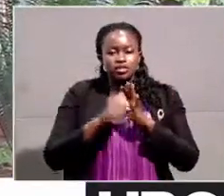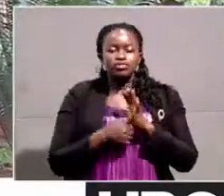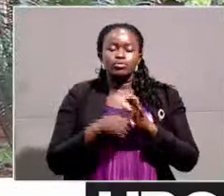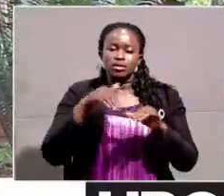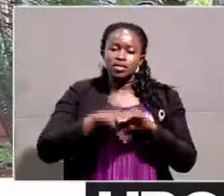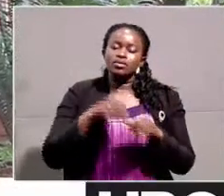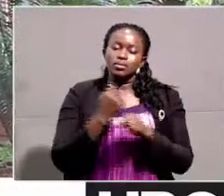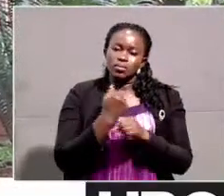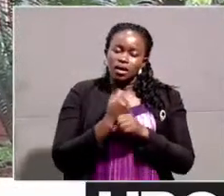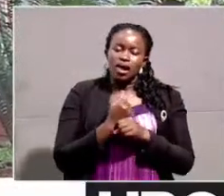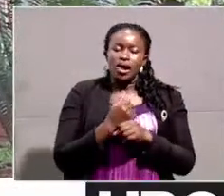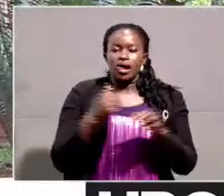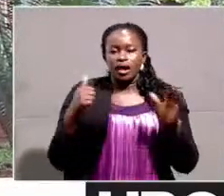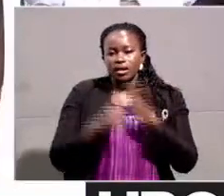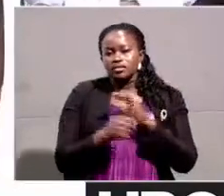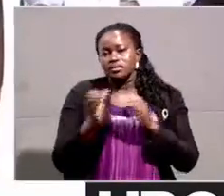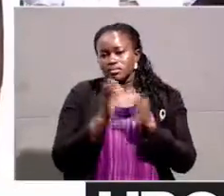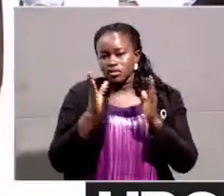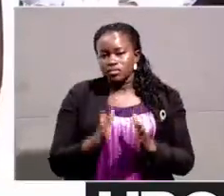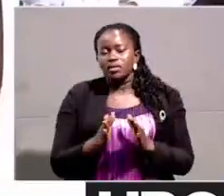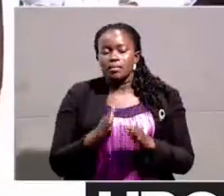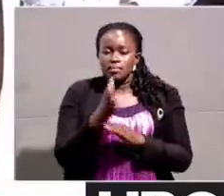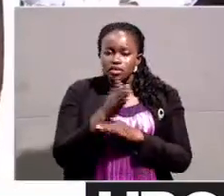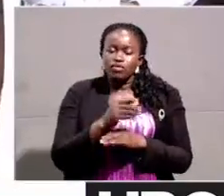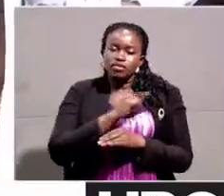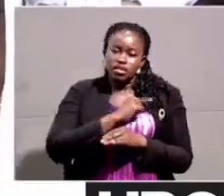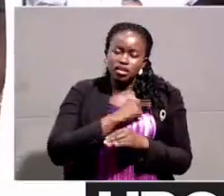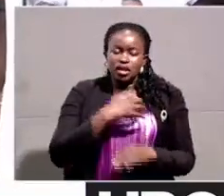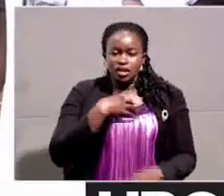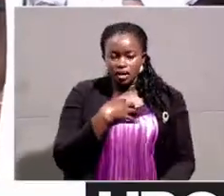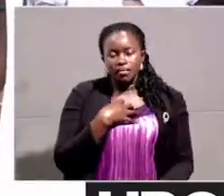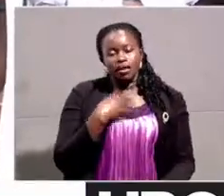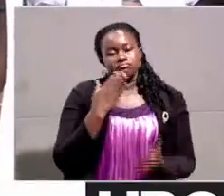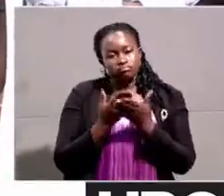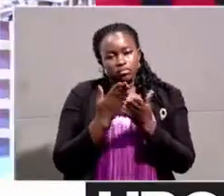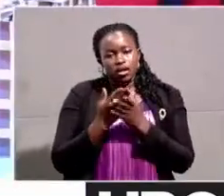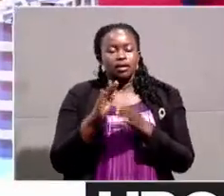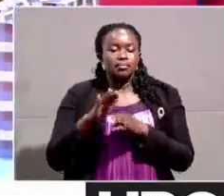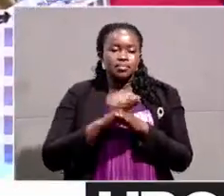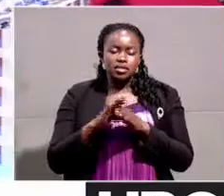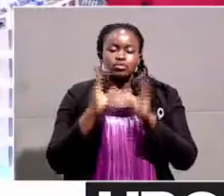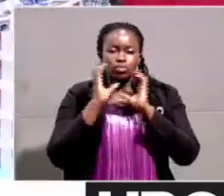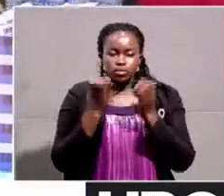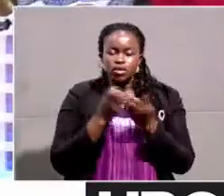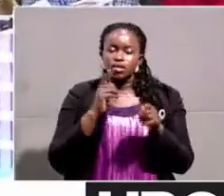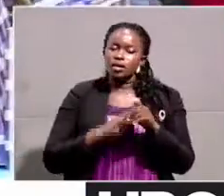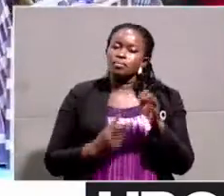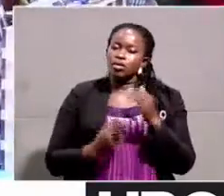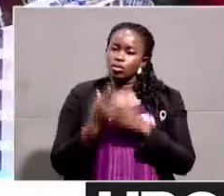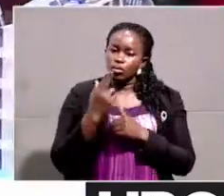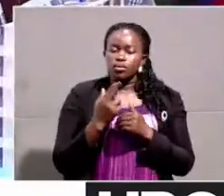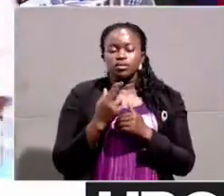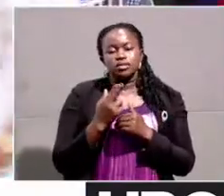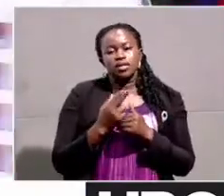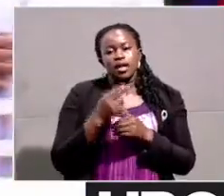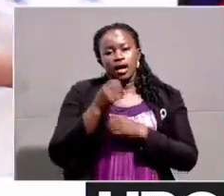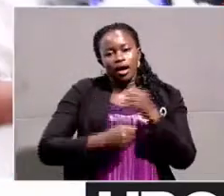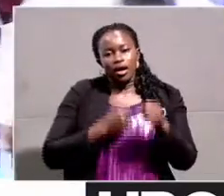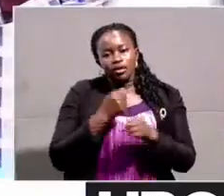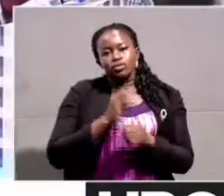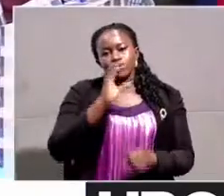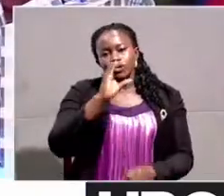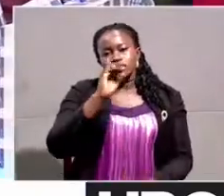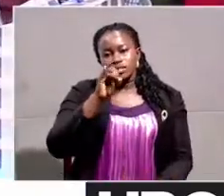Assistant Commissioner, Minister of Gender and Labour, made this appeal to the business community at the launch of the annual Cipla Quality Chemicals